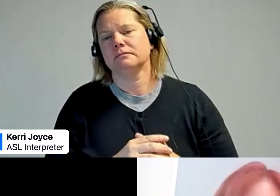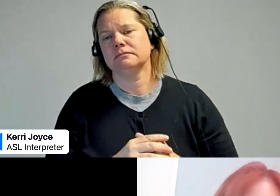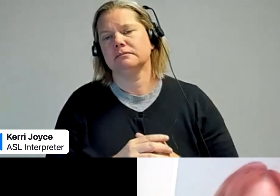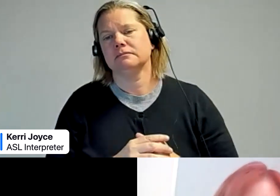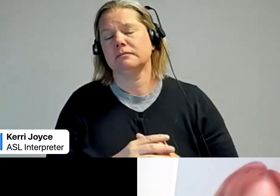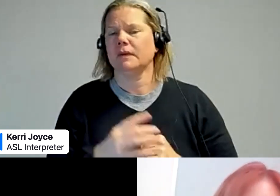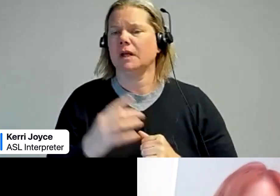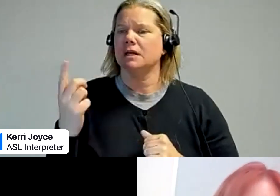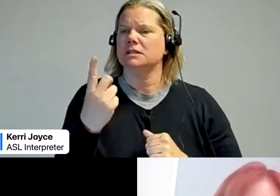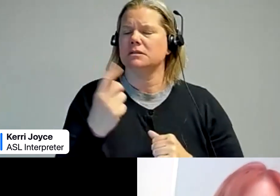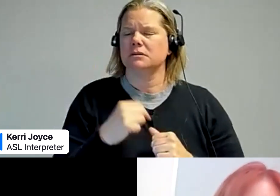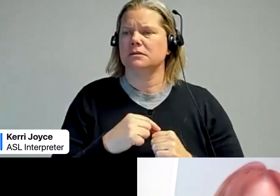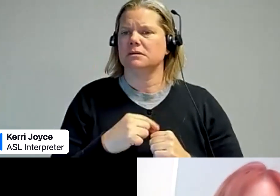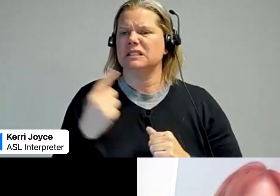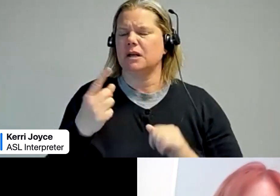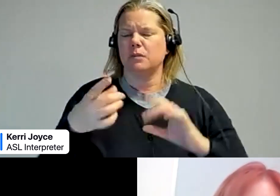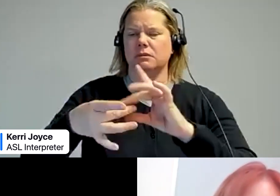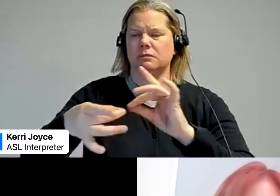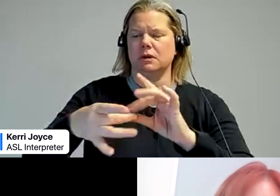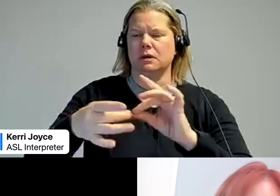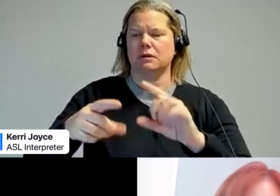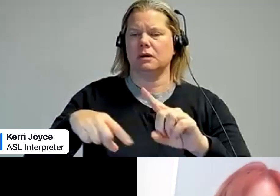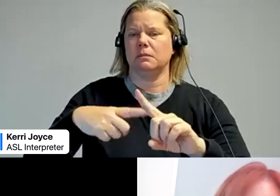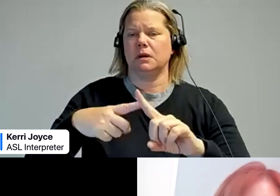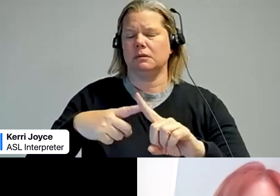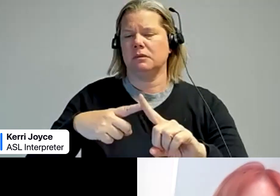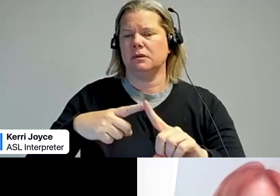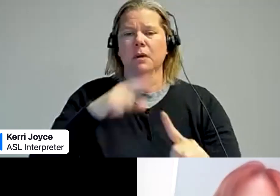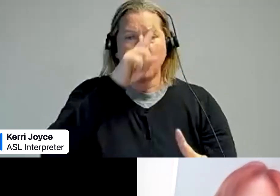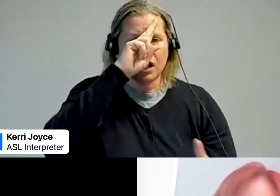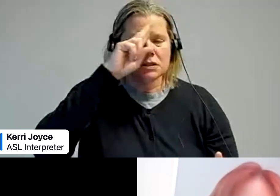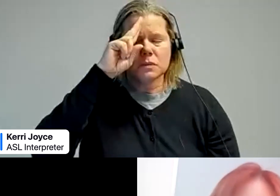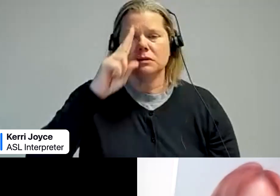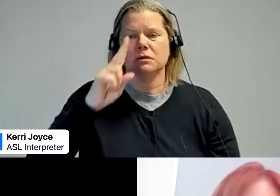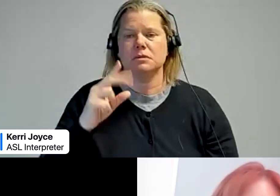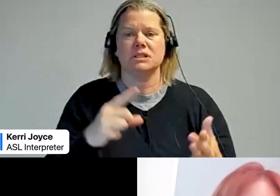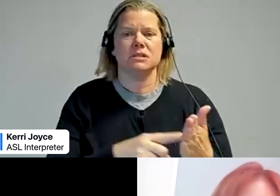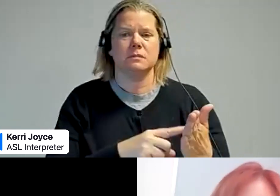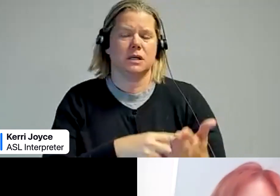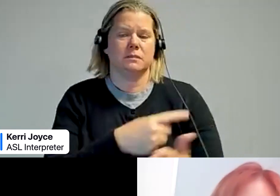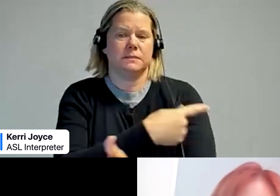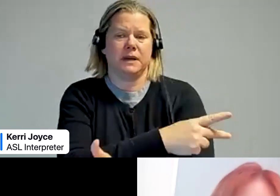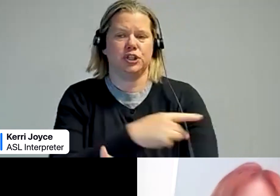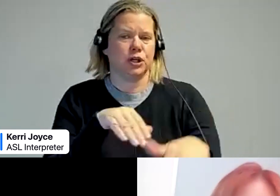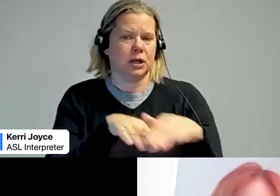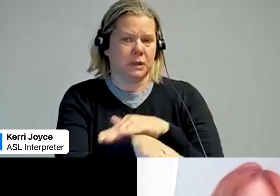someone had asked or made a remark about at hospitals that sometimes there are patients who come in who have service